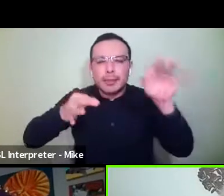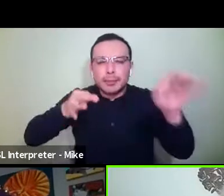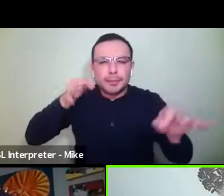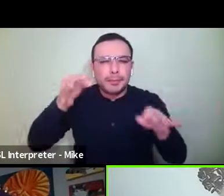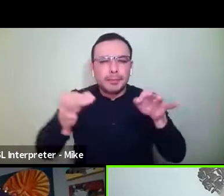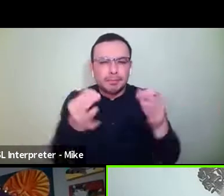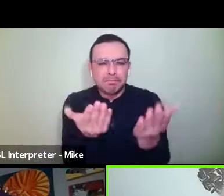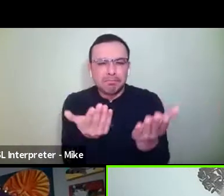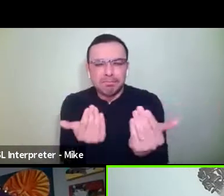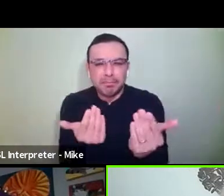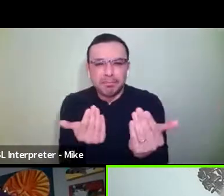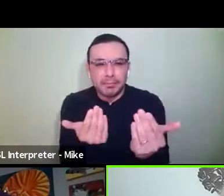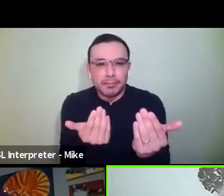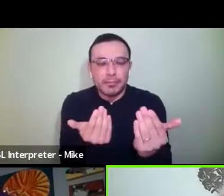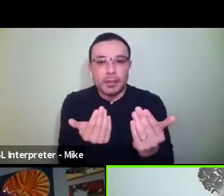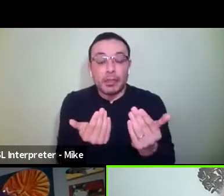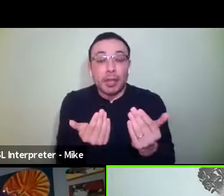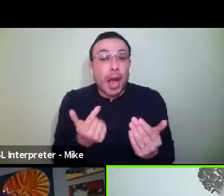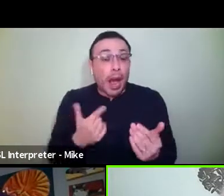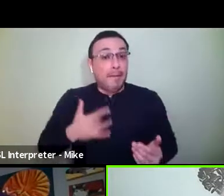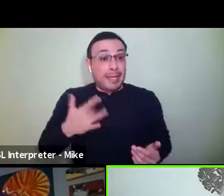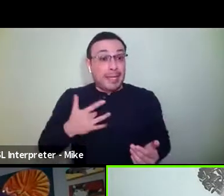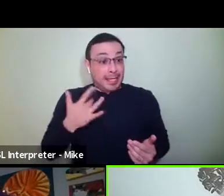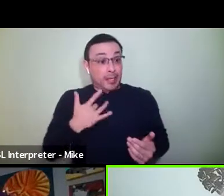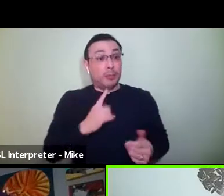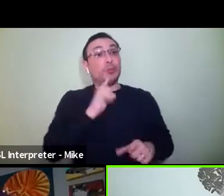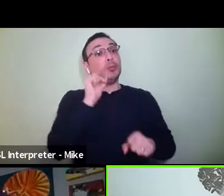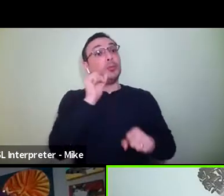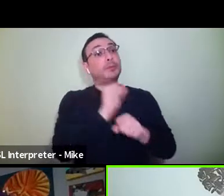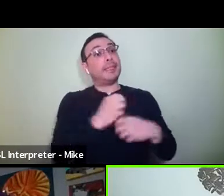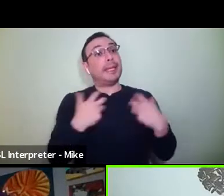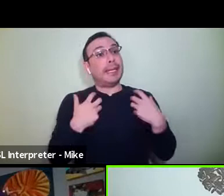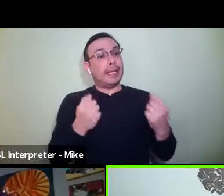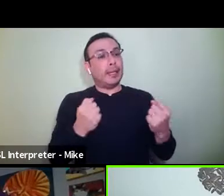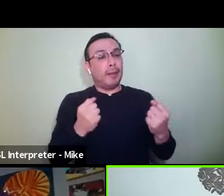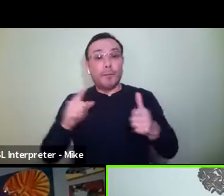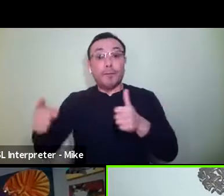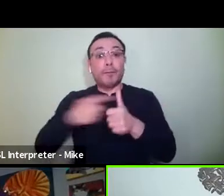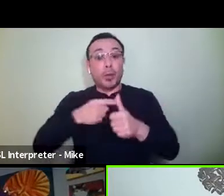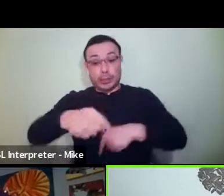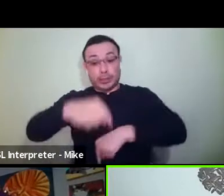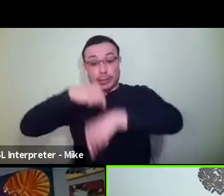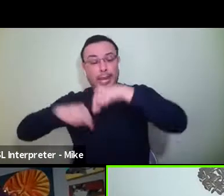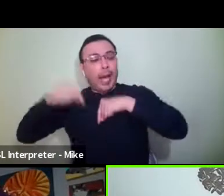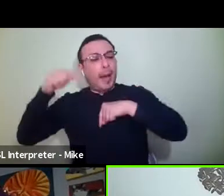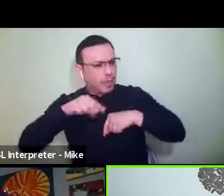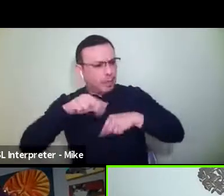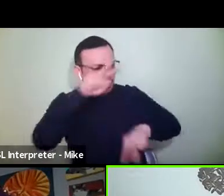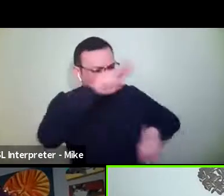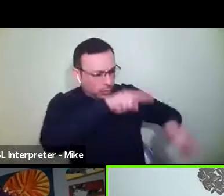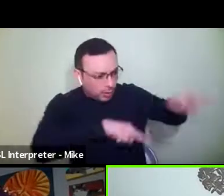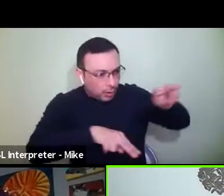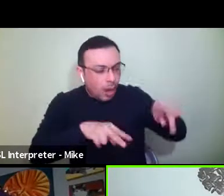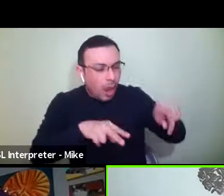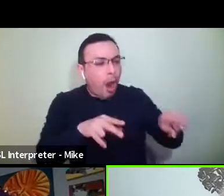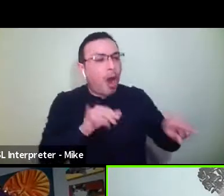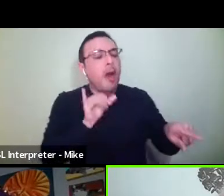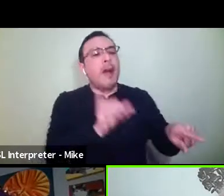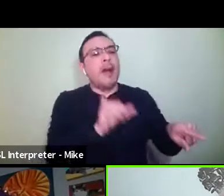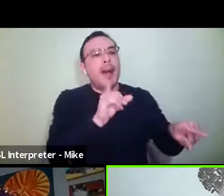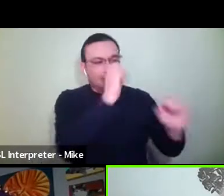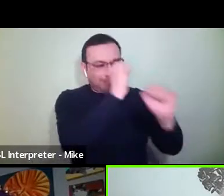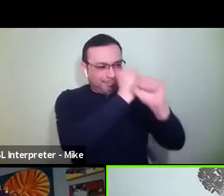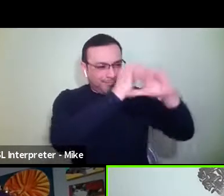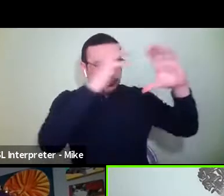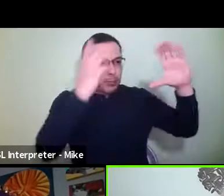understanding people with disabilities and illnesses as much more than our diagnostic categories, which I think we've all been talking